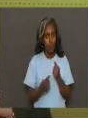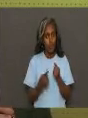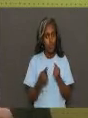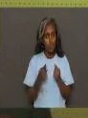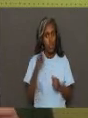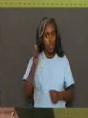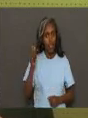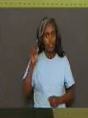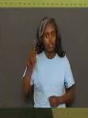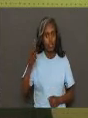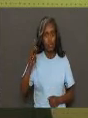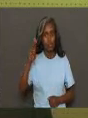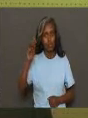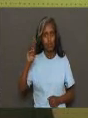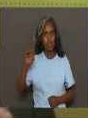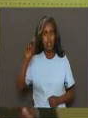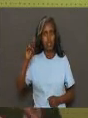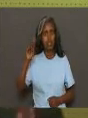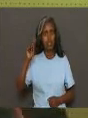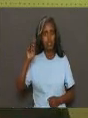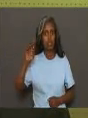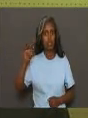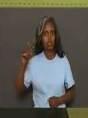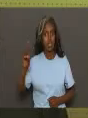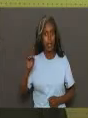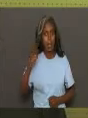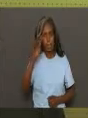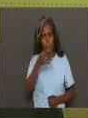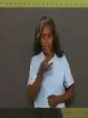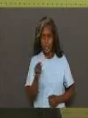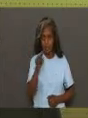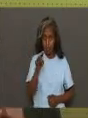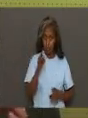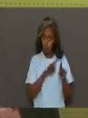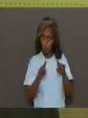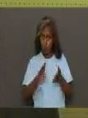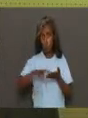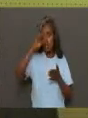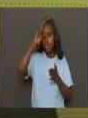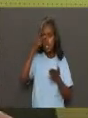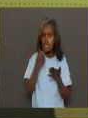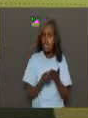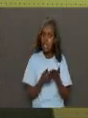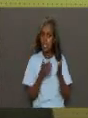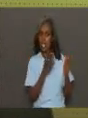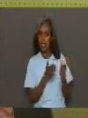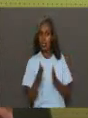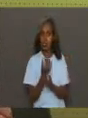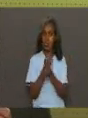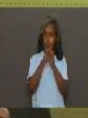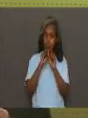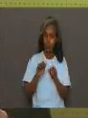augmented matrix. You also learned that in order to solve